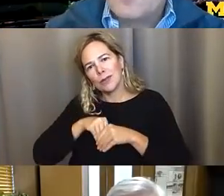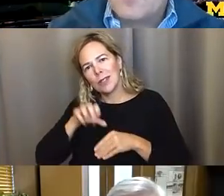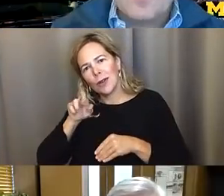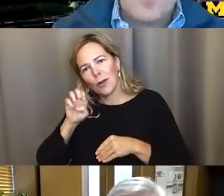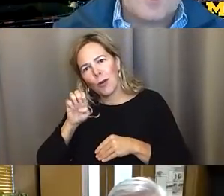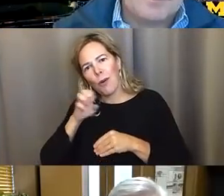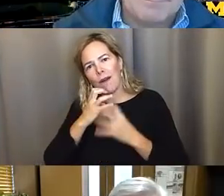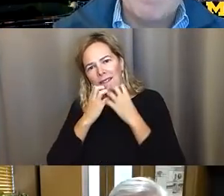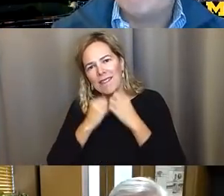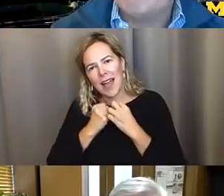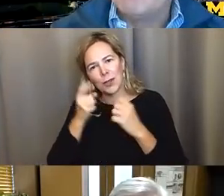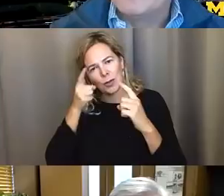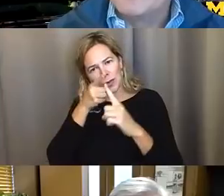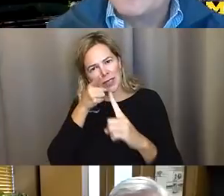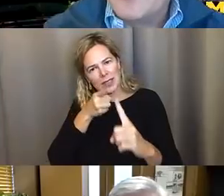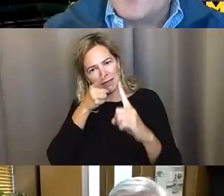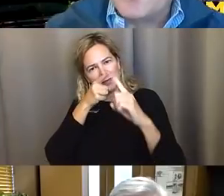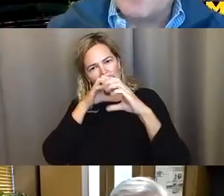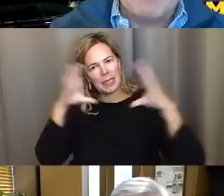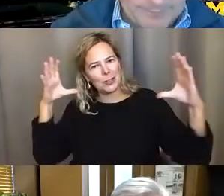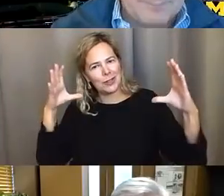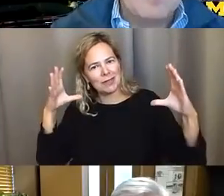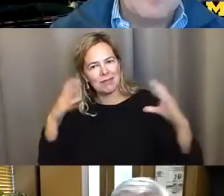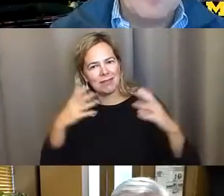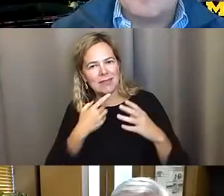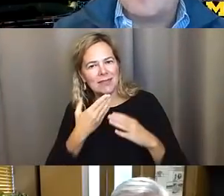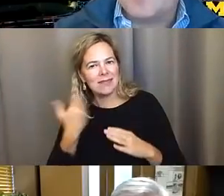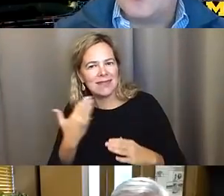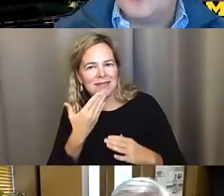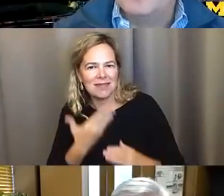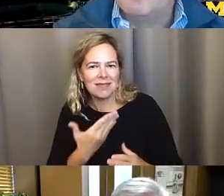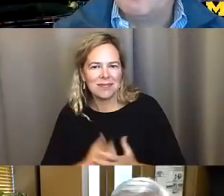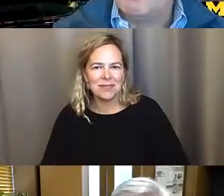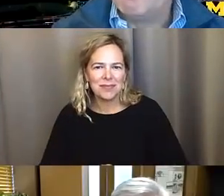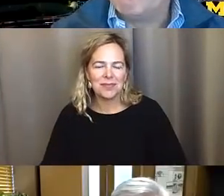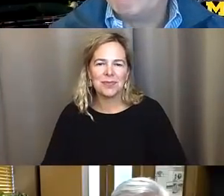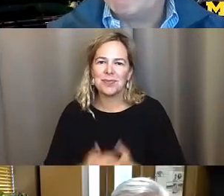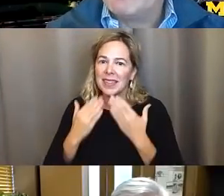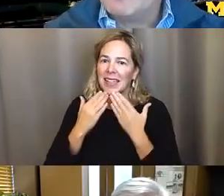about earlier. Thank you. Thank you all.